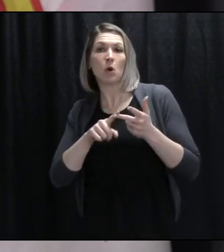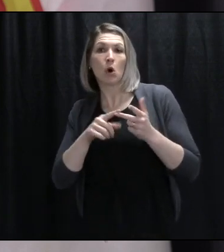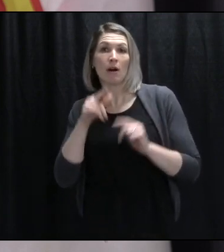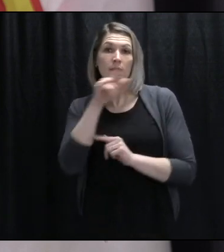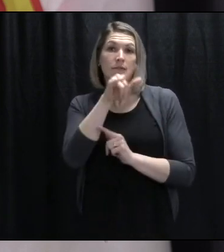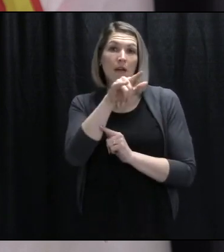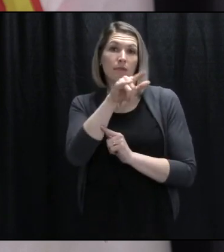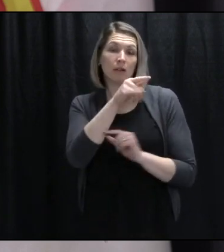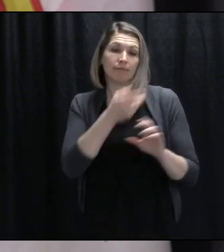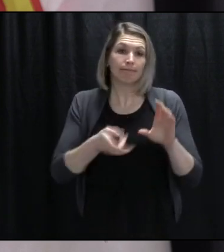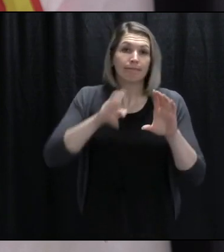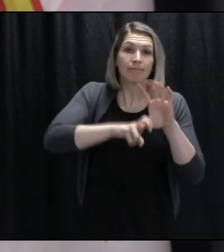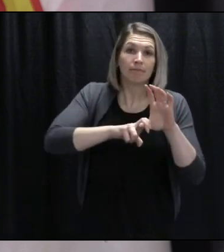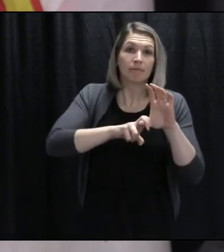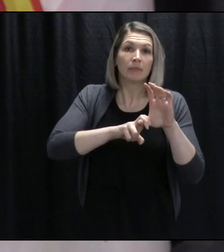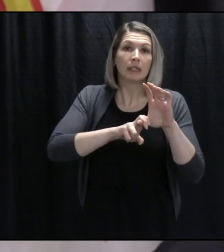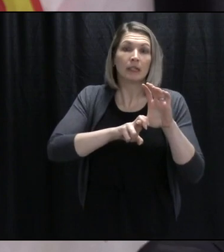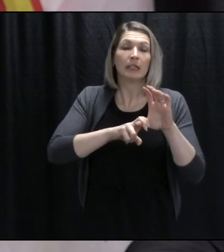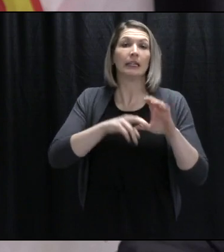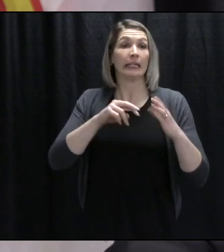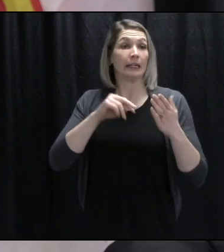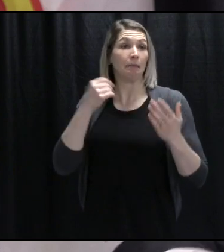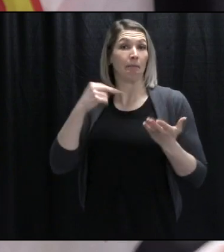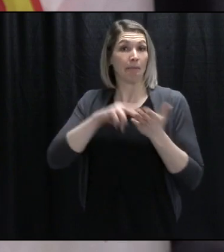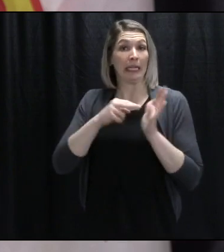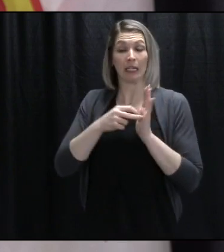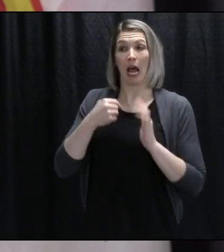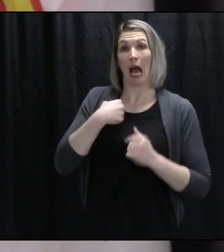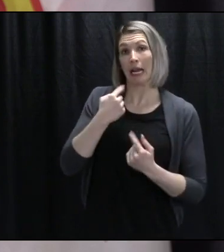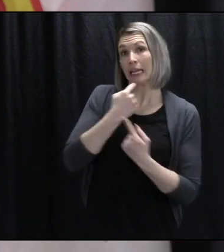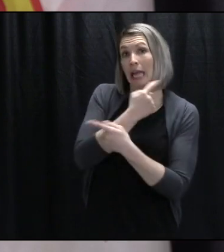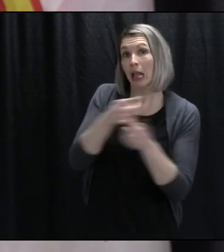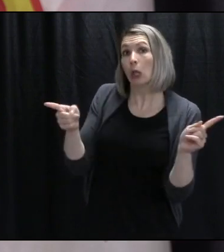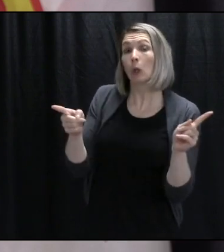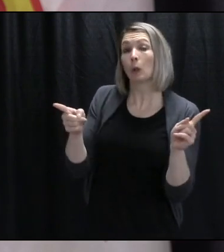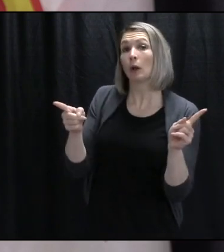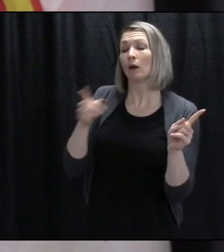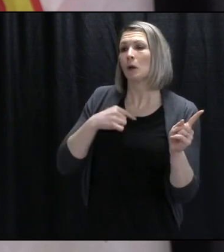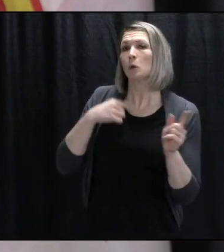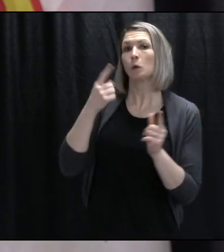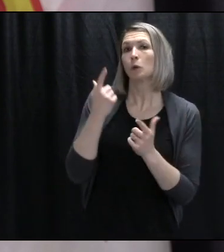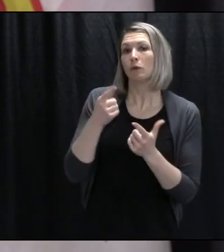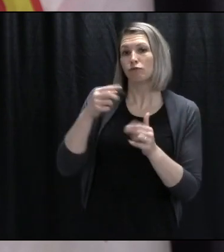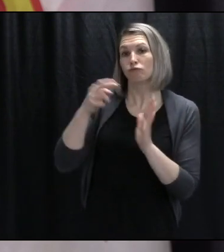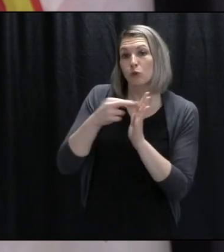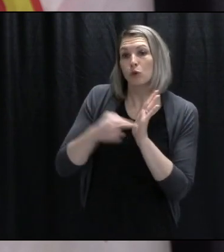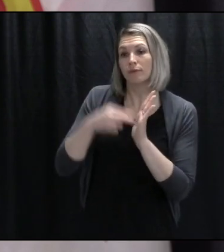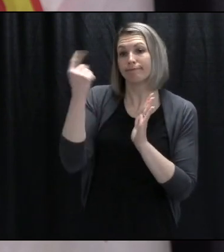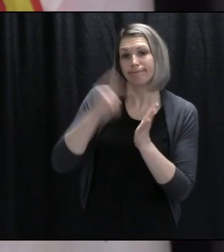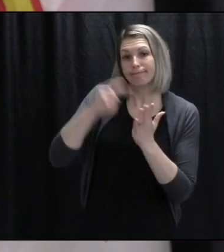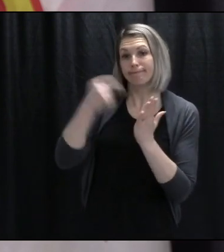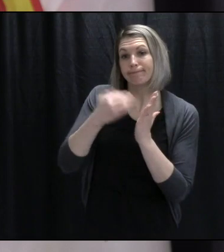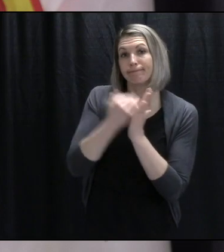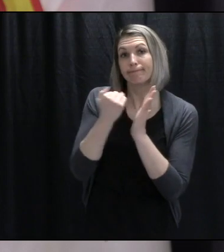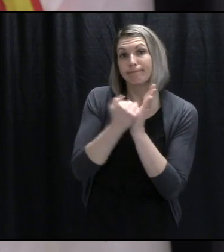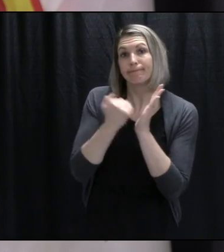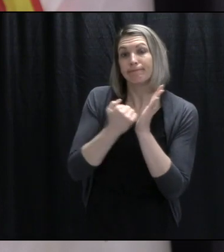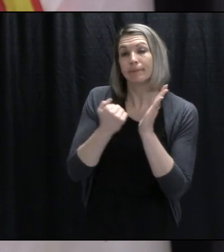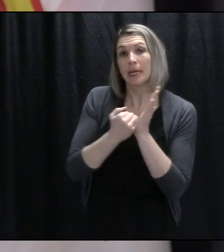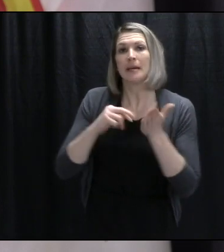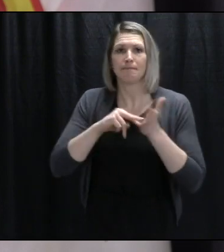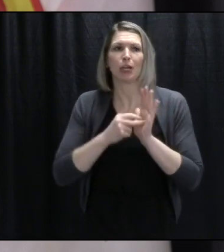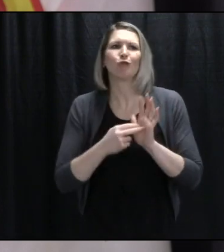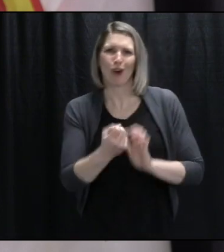old enough to understand the rules. Now, as we head into the Easter weekend, we have made a decision